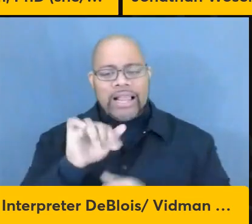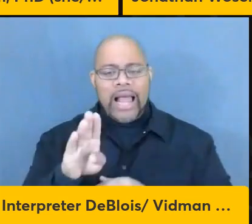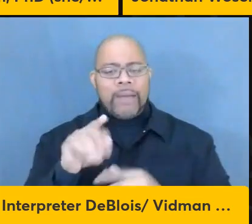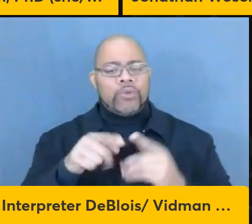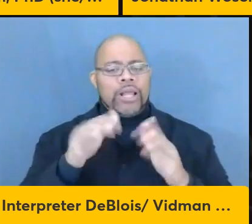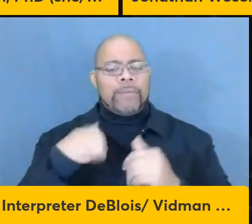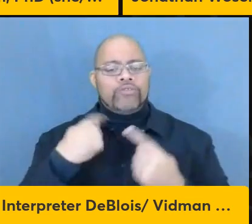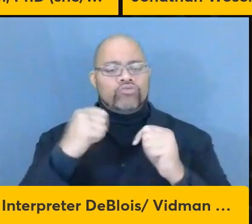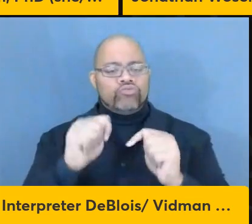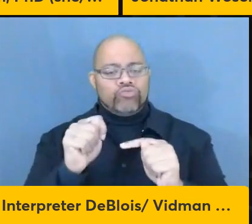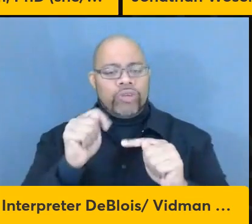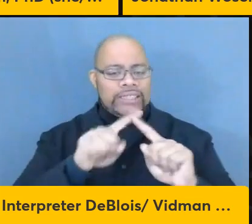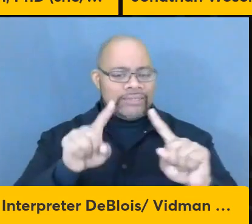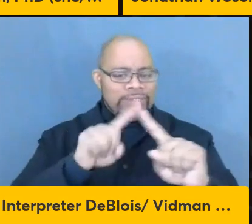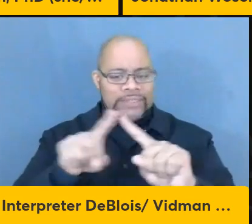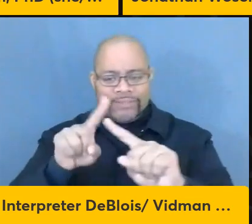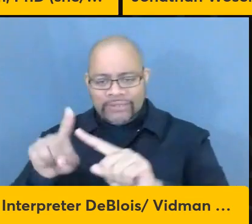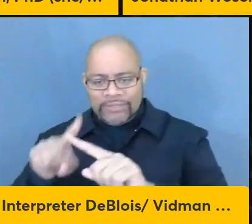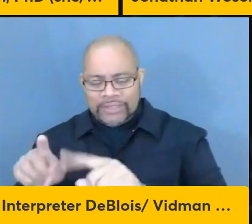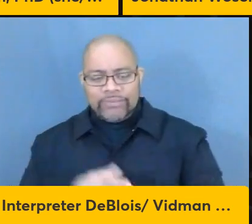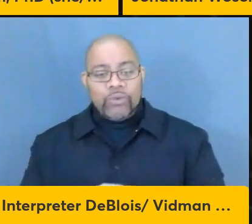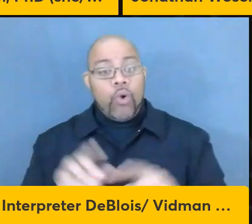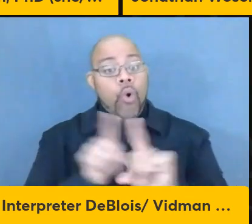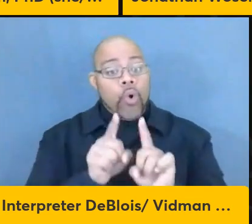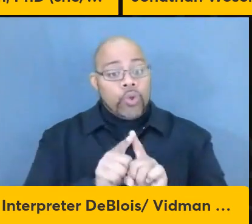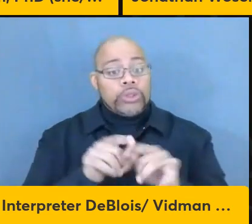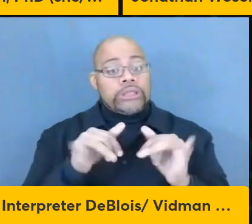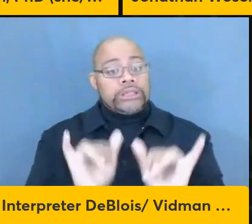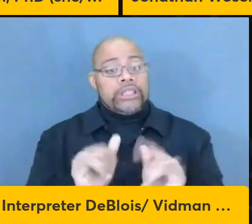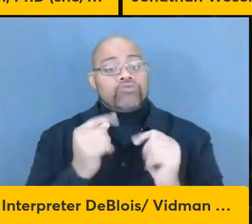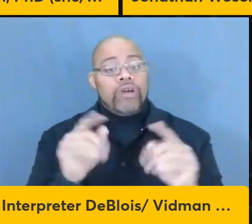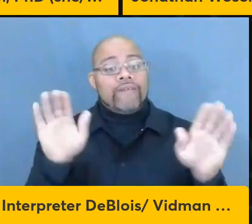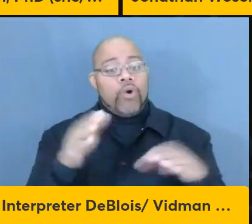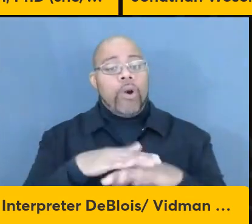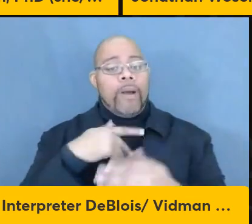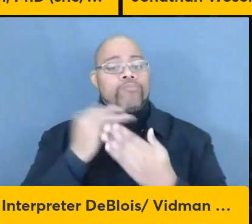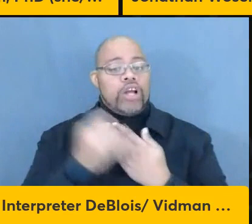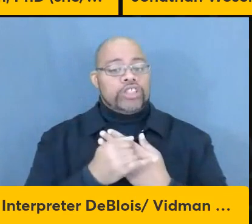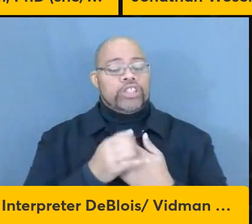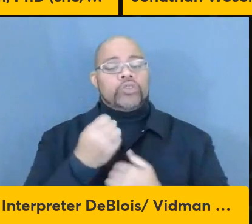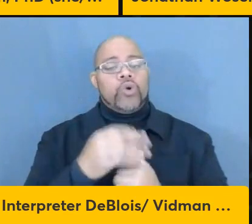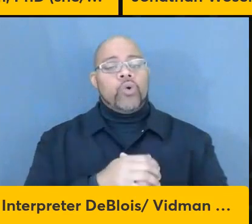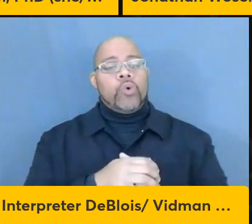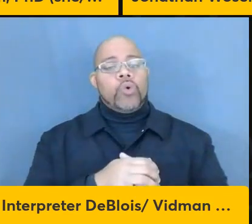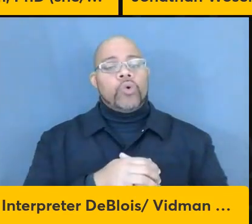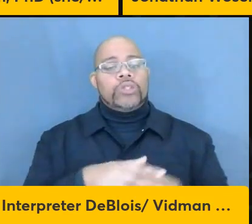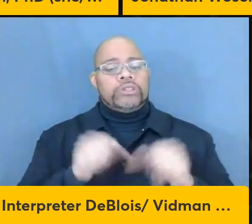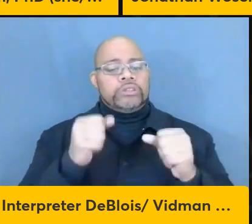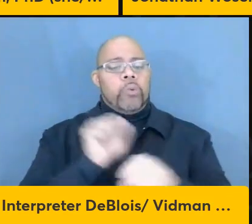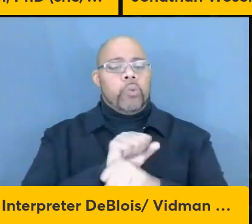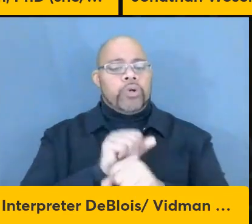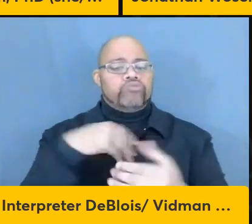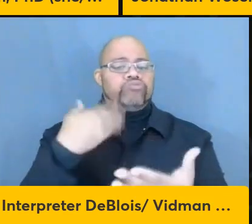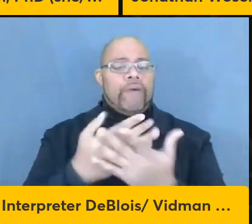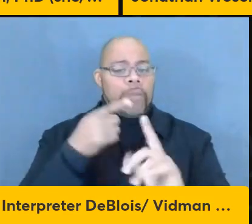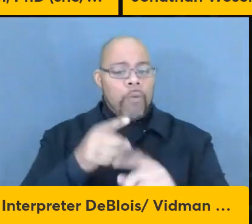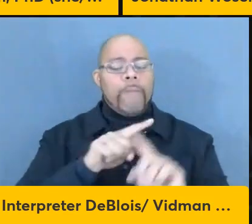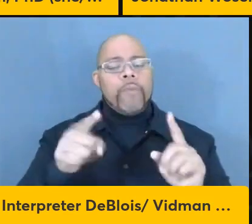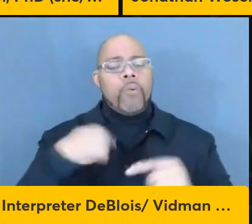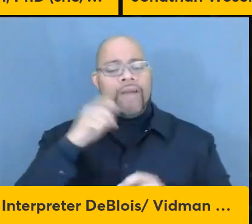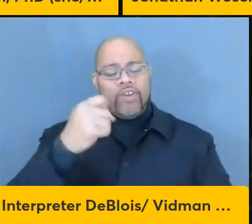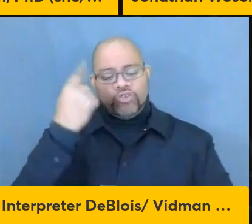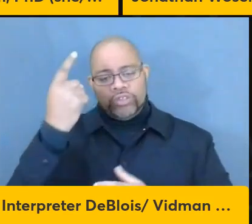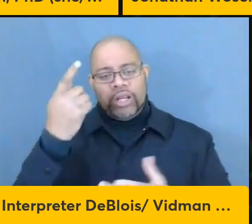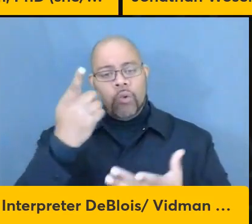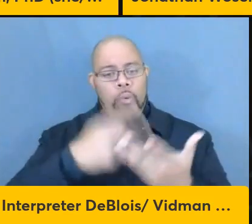me to try this, try that, but also still try to focus on my project. So it took a little work to get to that point, but we have an understanding